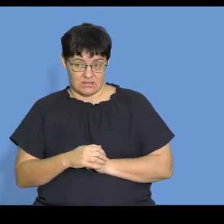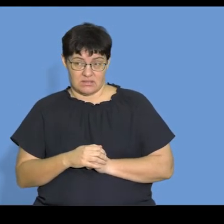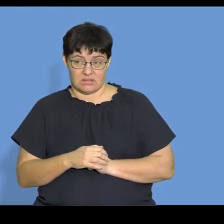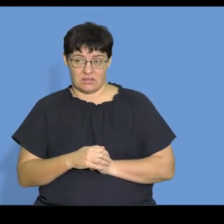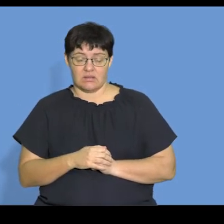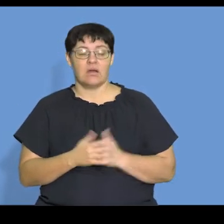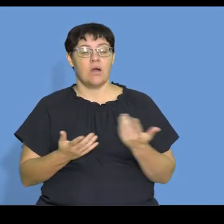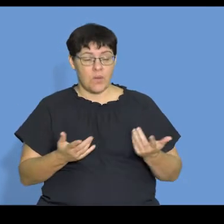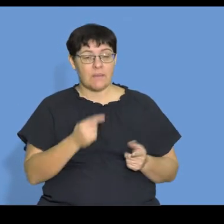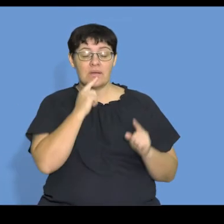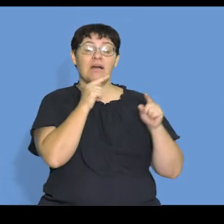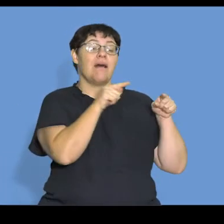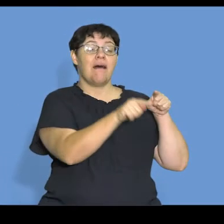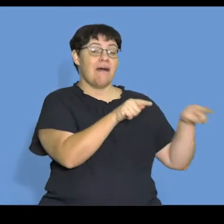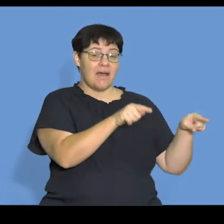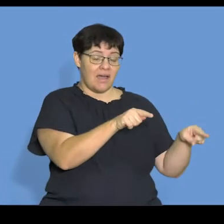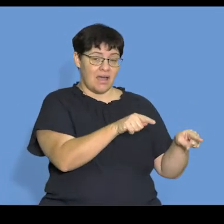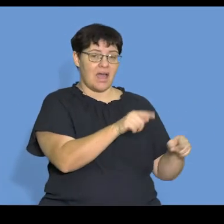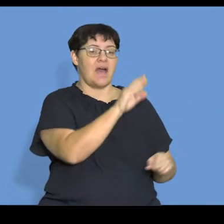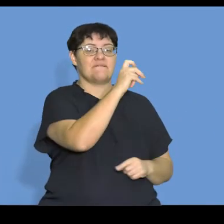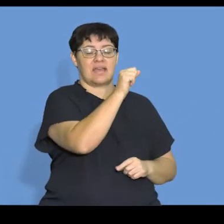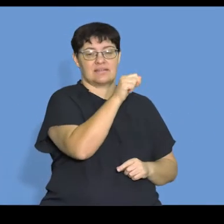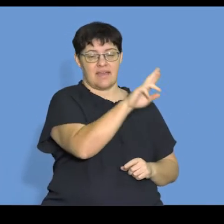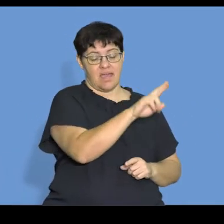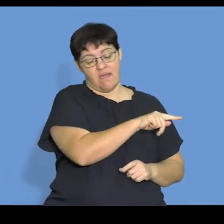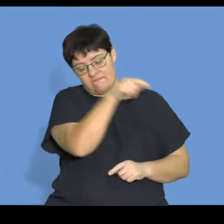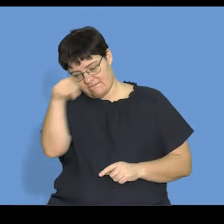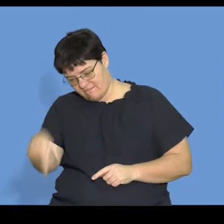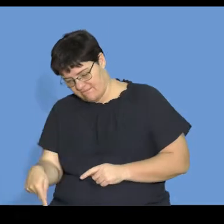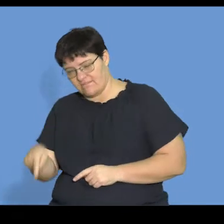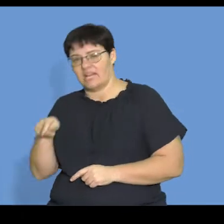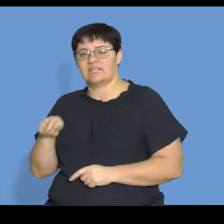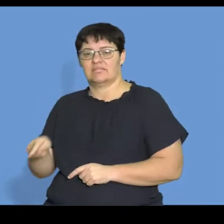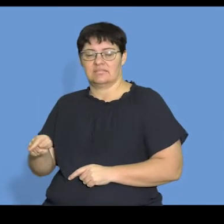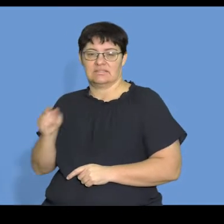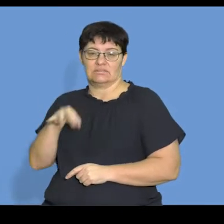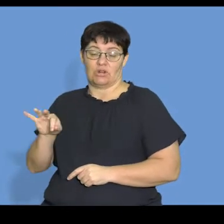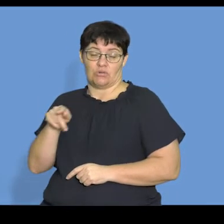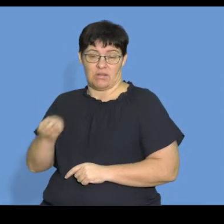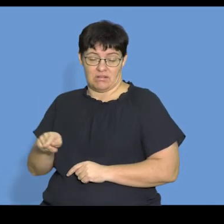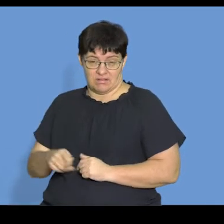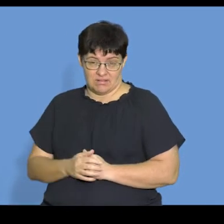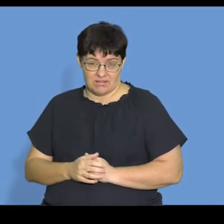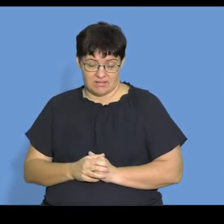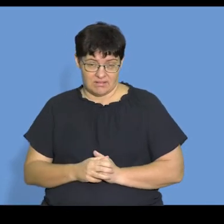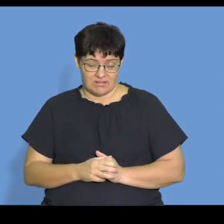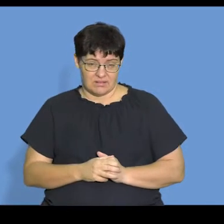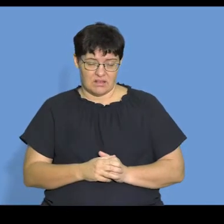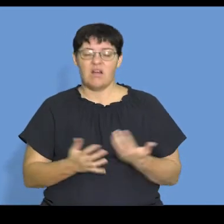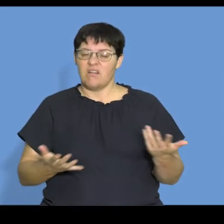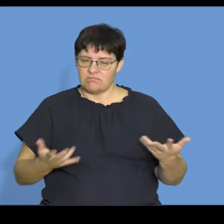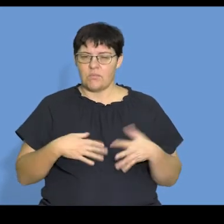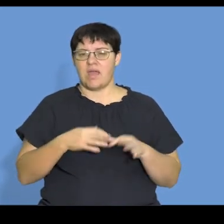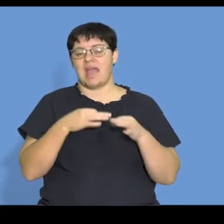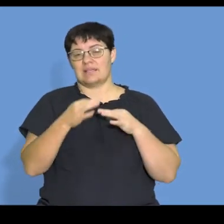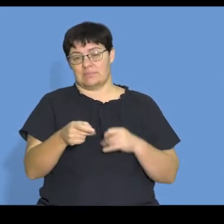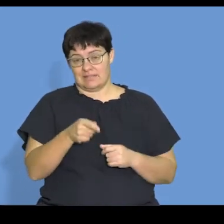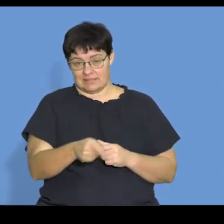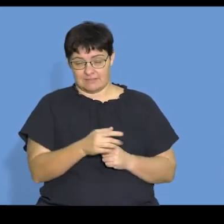we then call them the factors of that particular trinomial that we will get if we were to expand